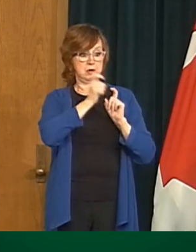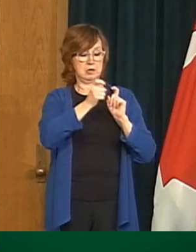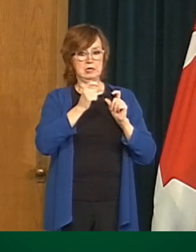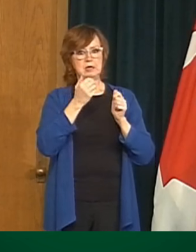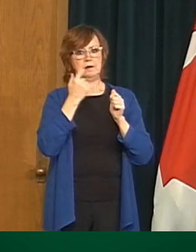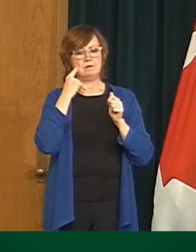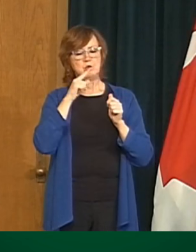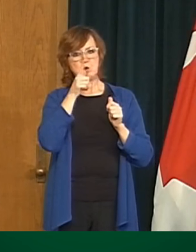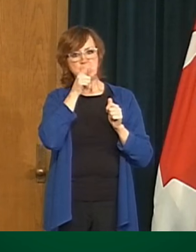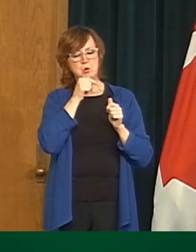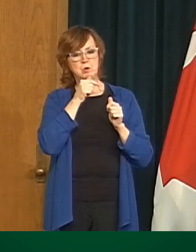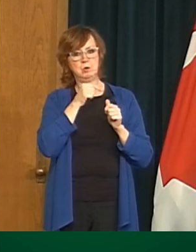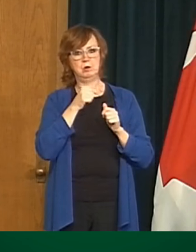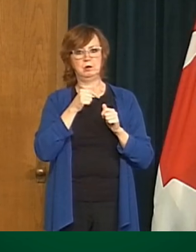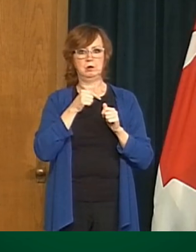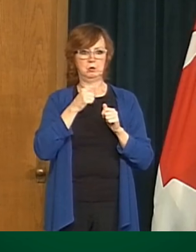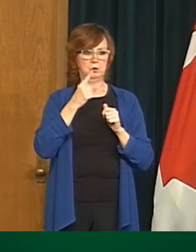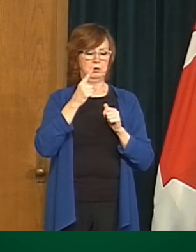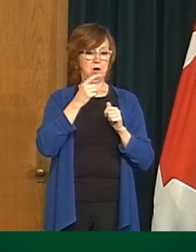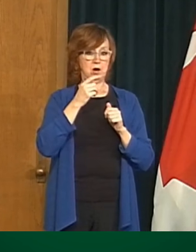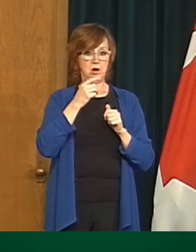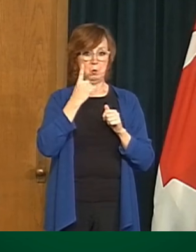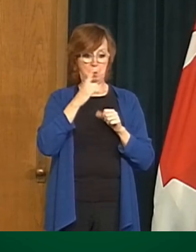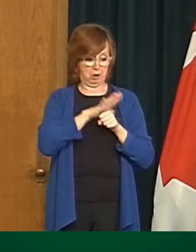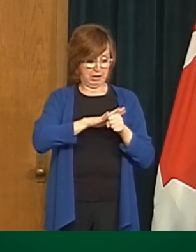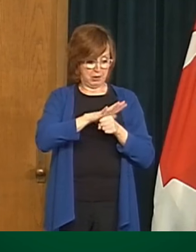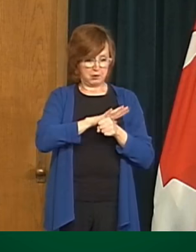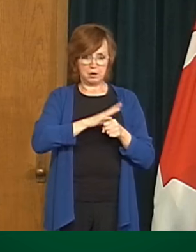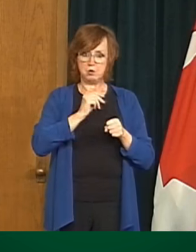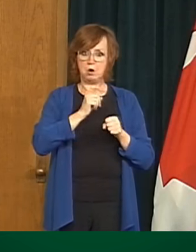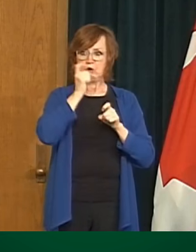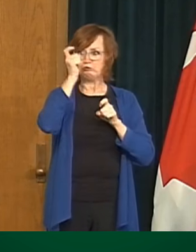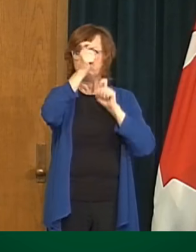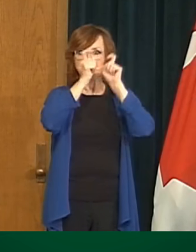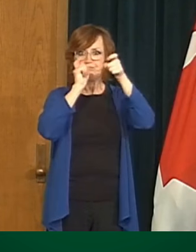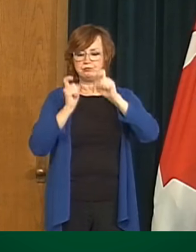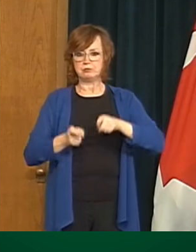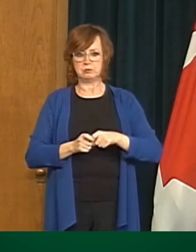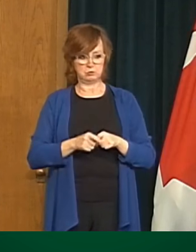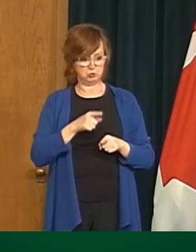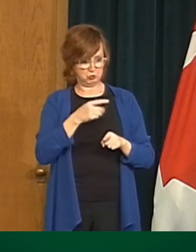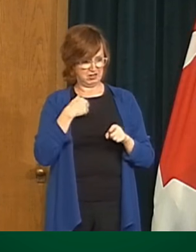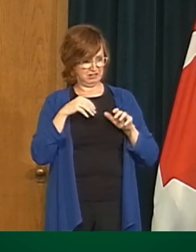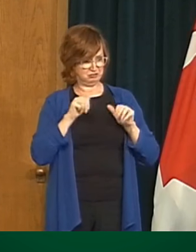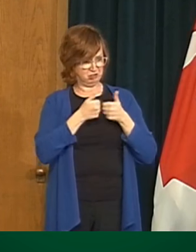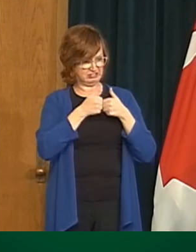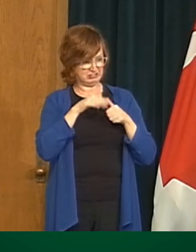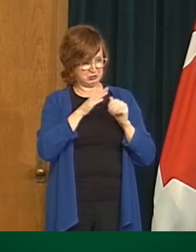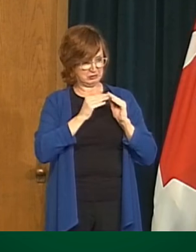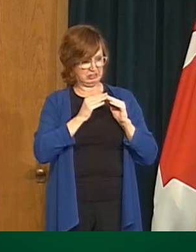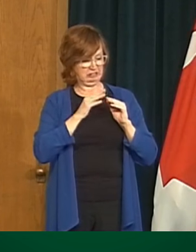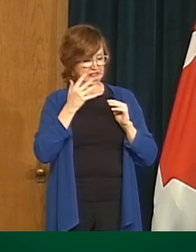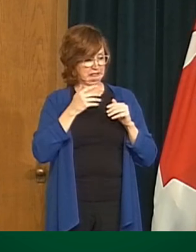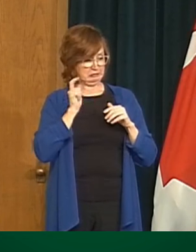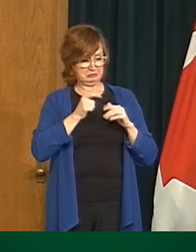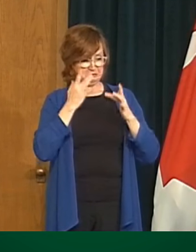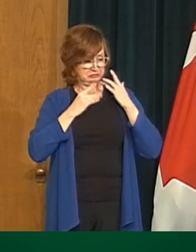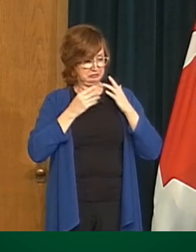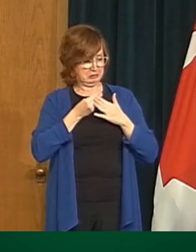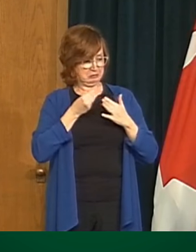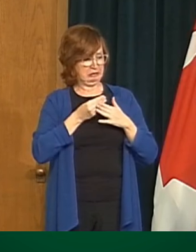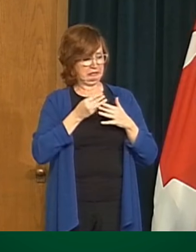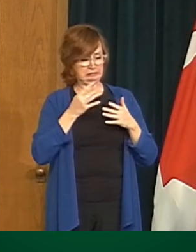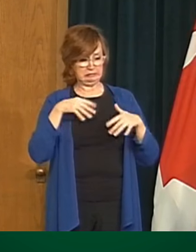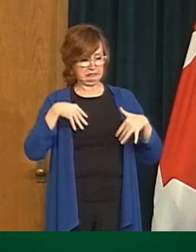understanding the fiscal pressures that they too are facing, providing them the opportunity to participate in the infrastructure that is